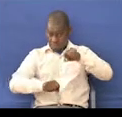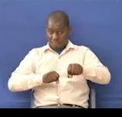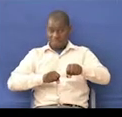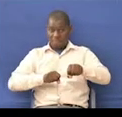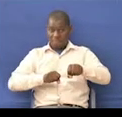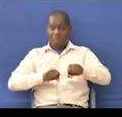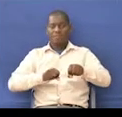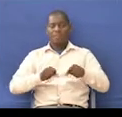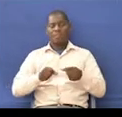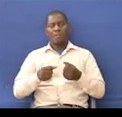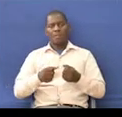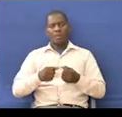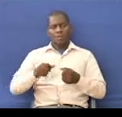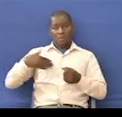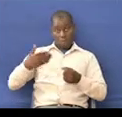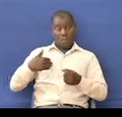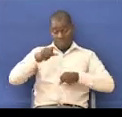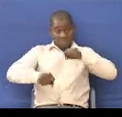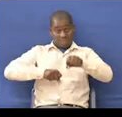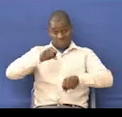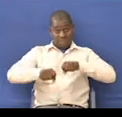bicycle, and we ride the bicycle.